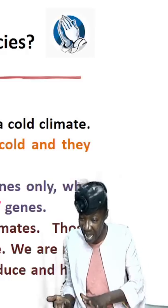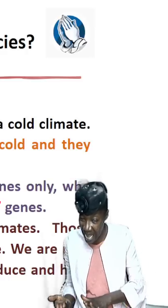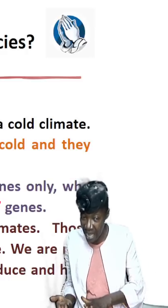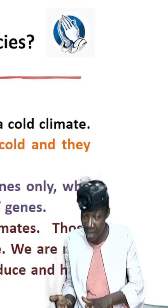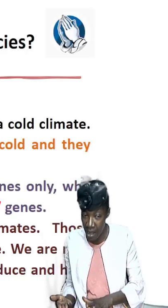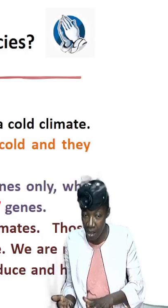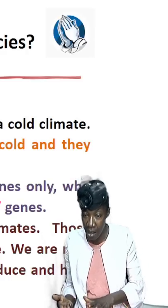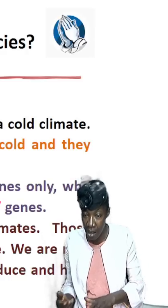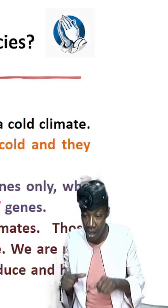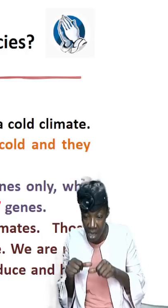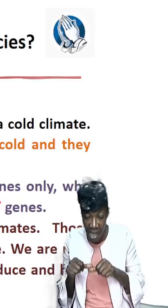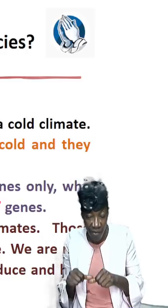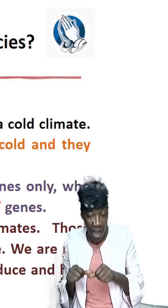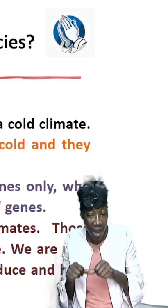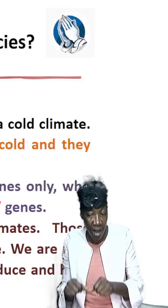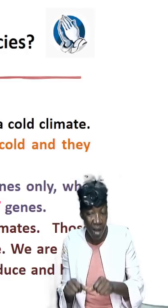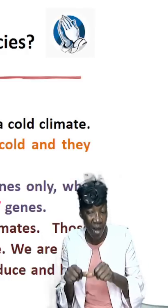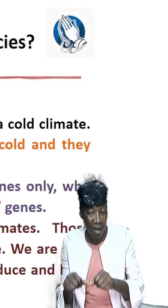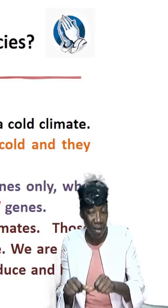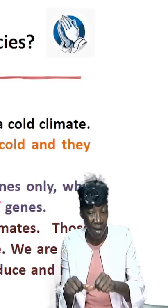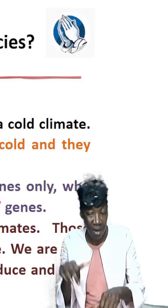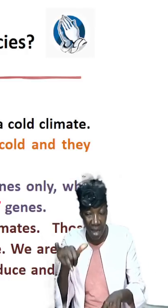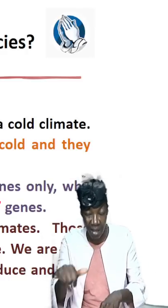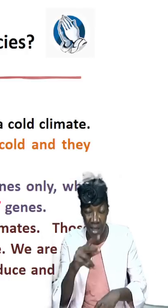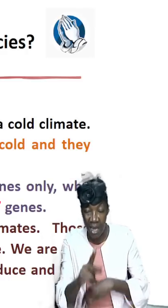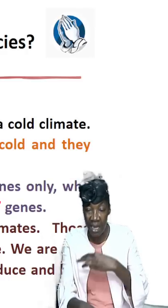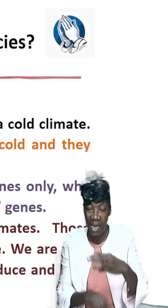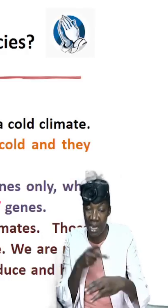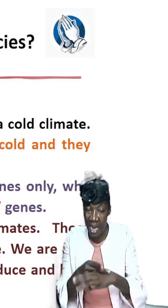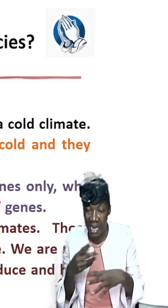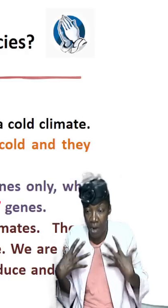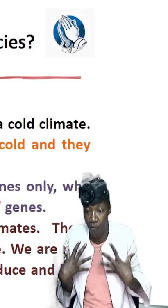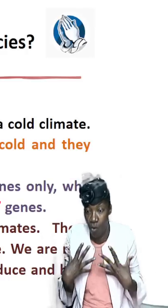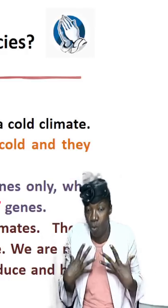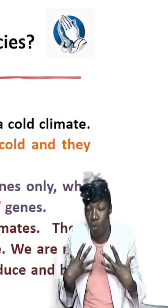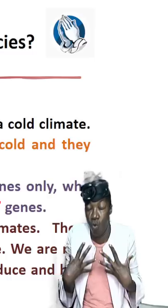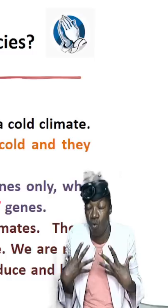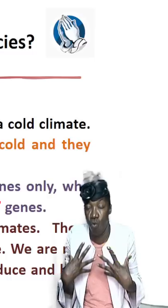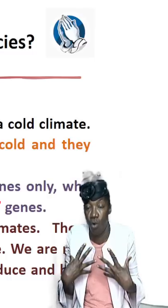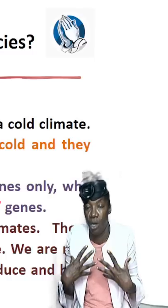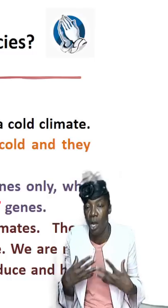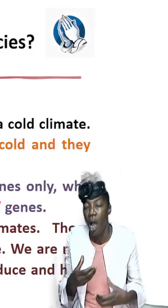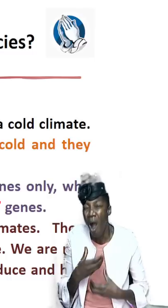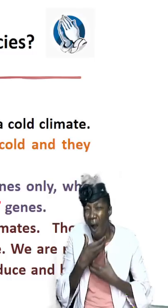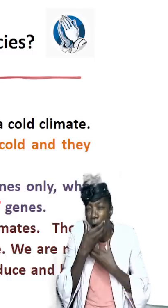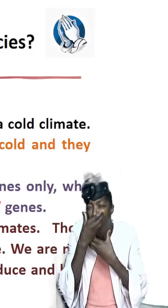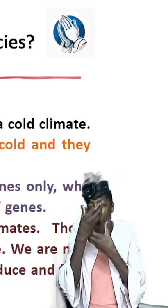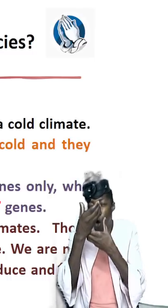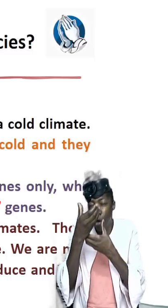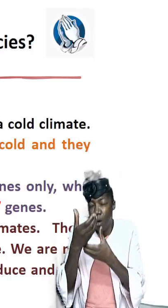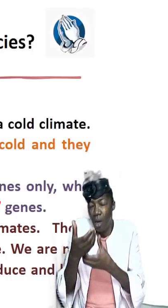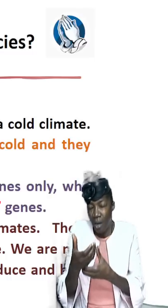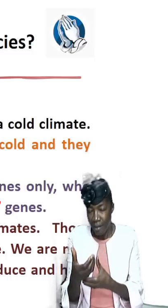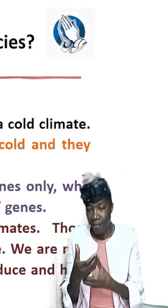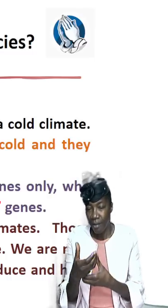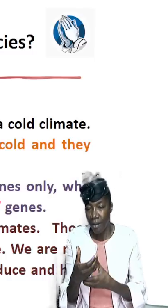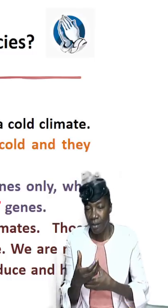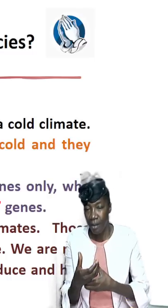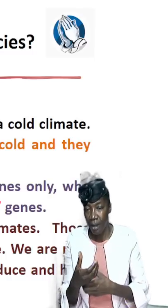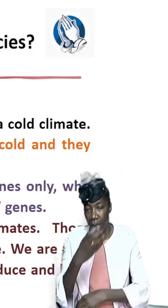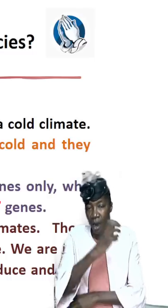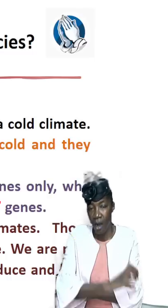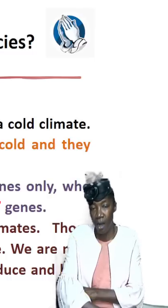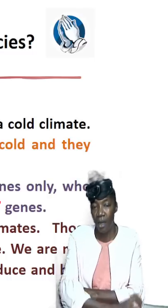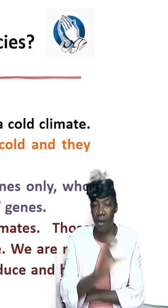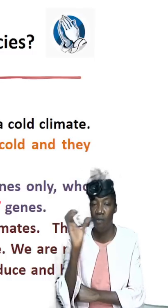constantly in that kind of cold condition or hot condition, whichever. Now let us say,